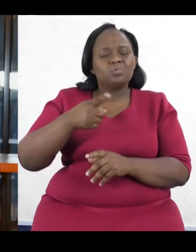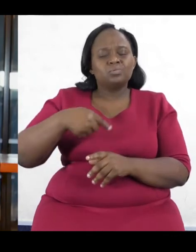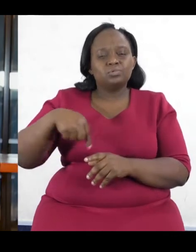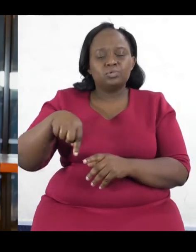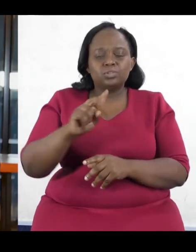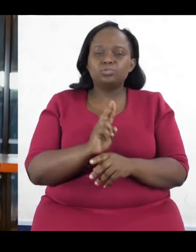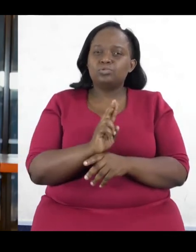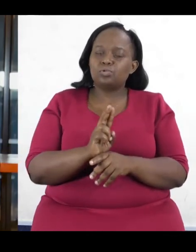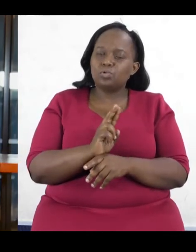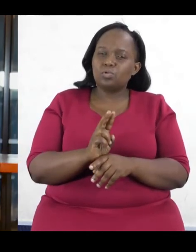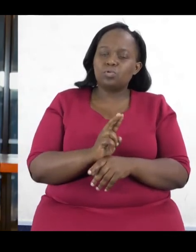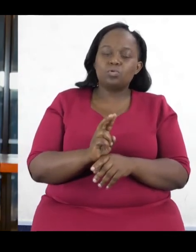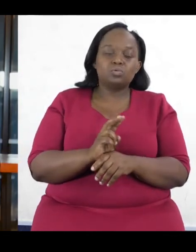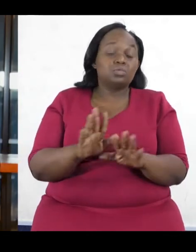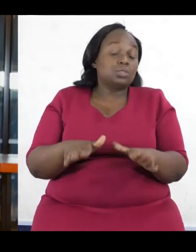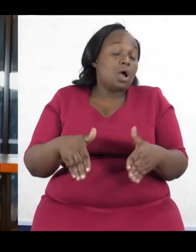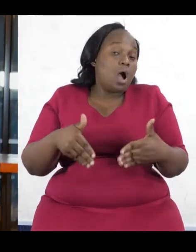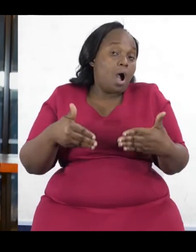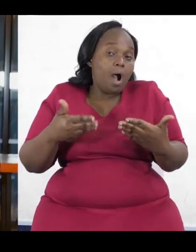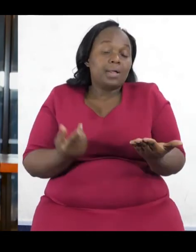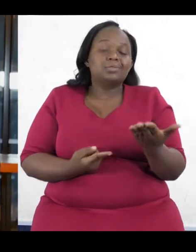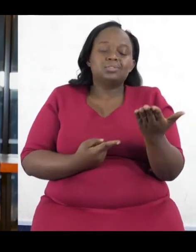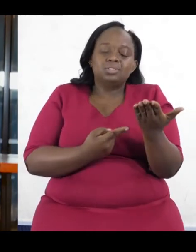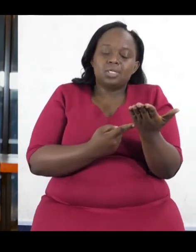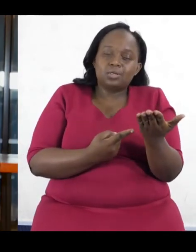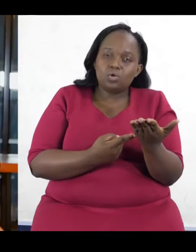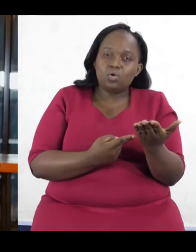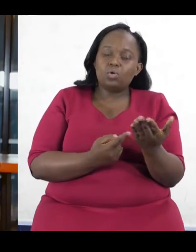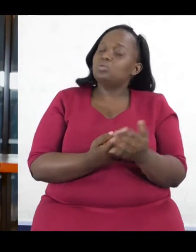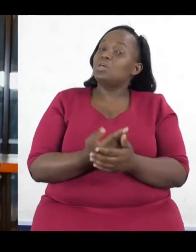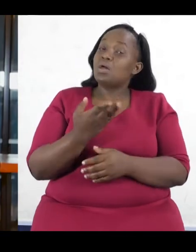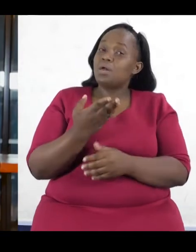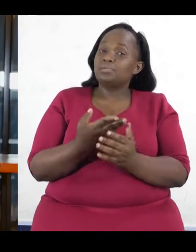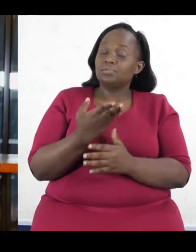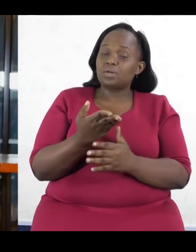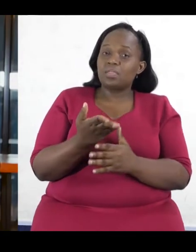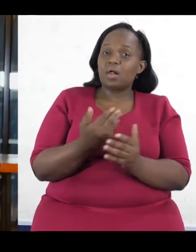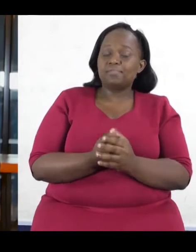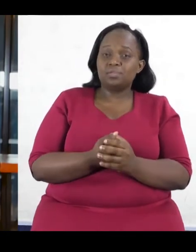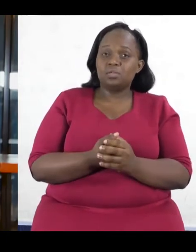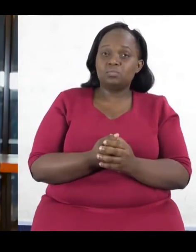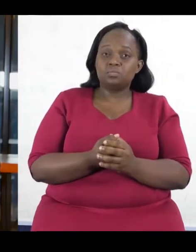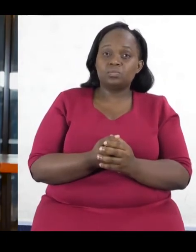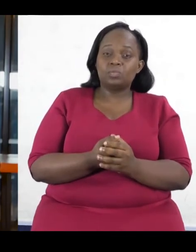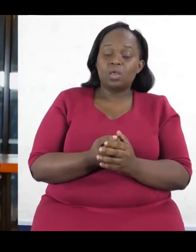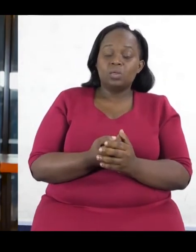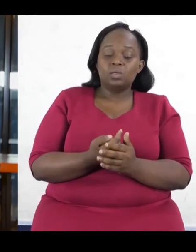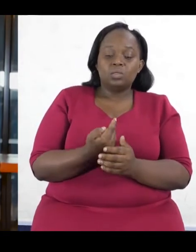use, taking advantage of digital technology that is there at each and every level